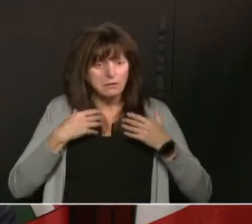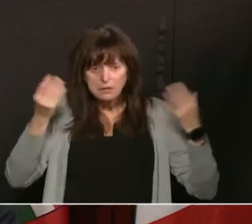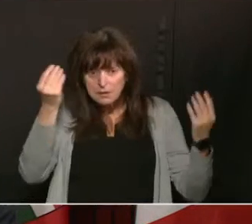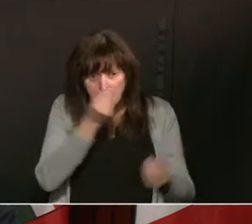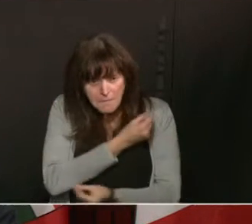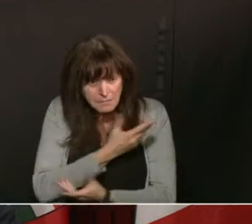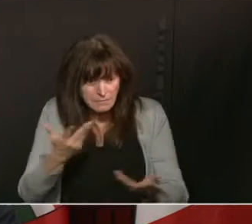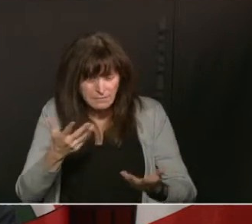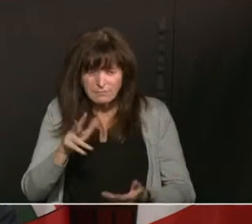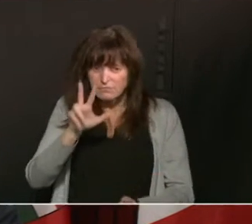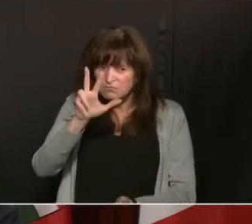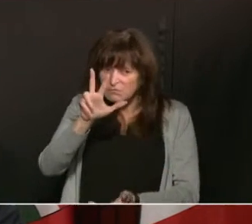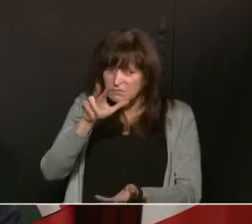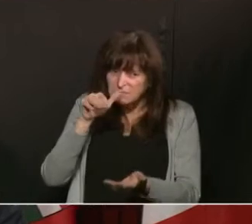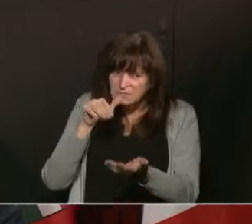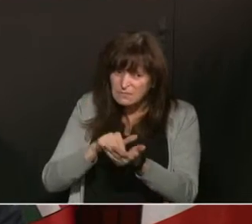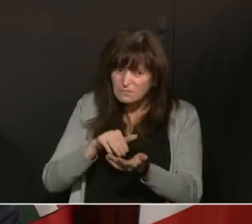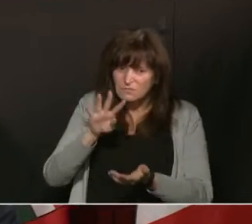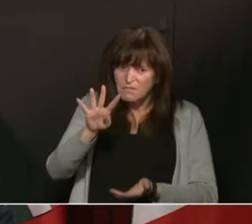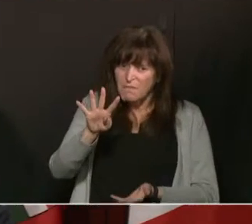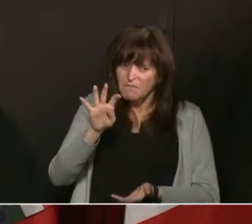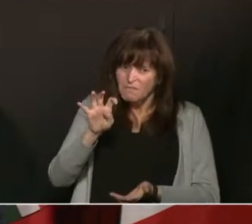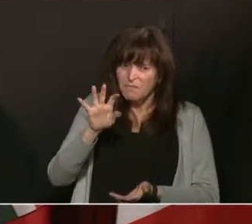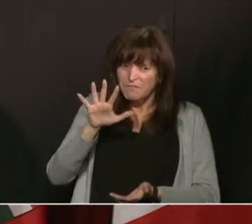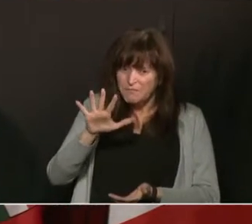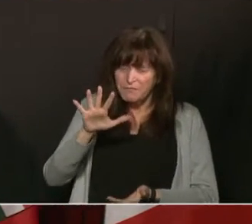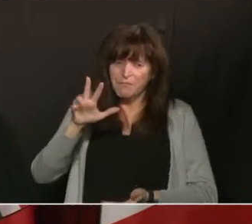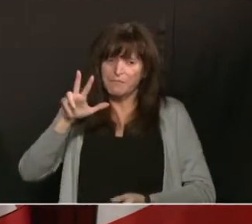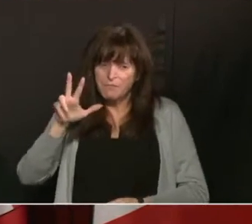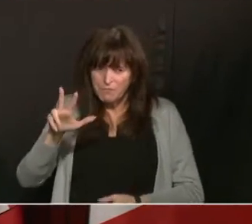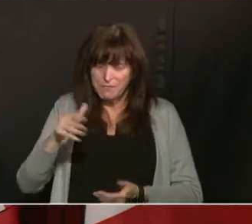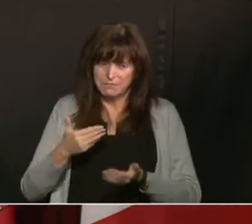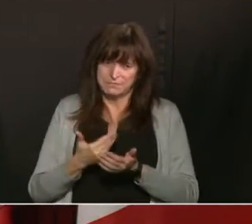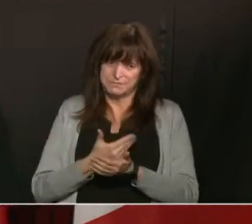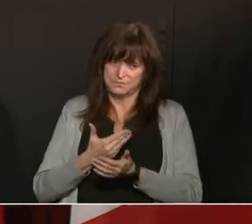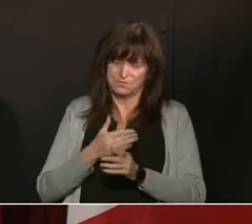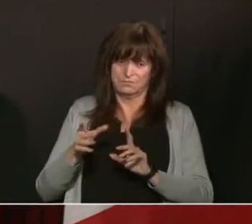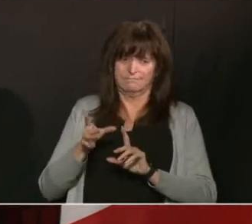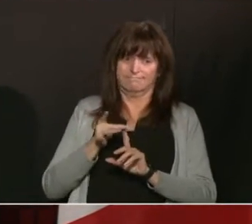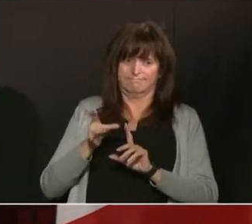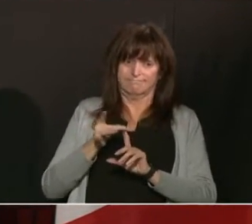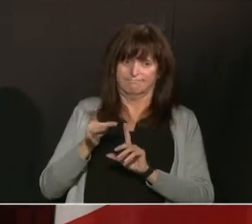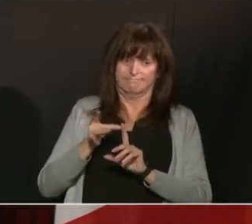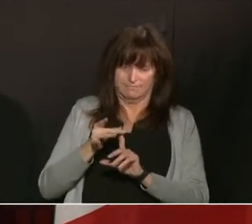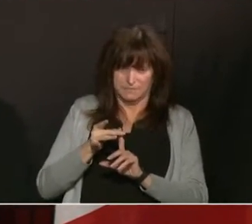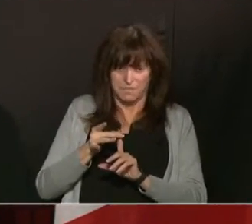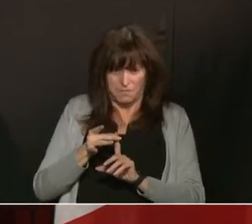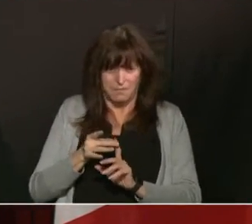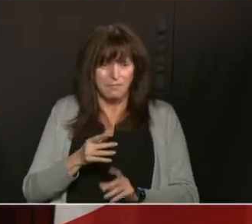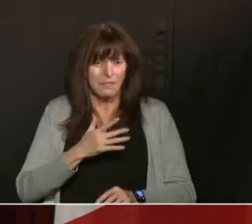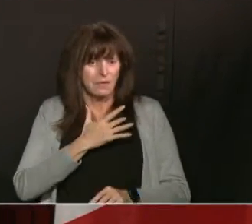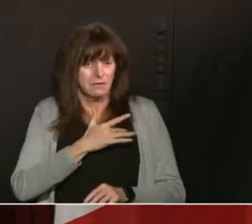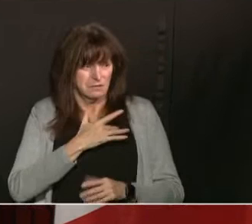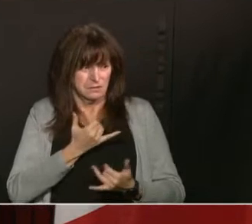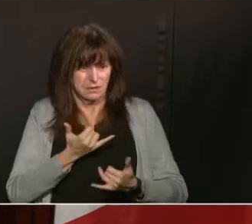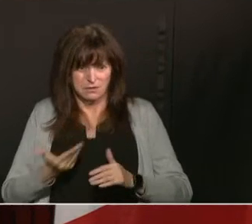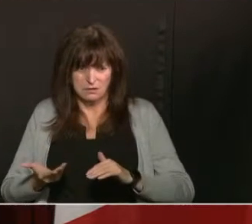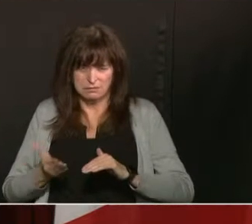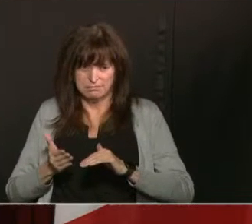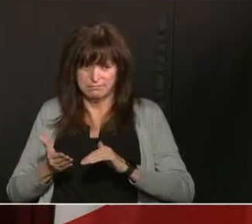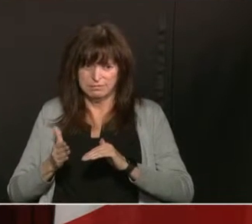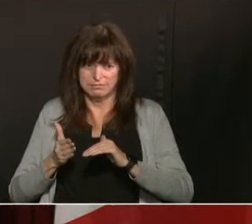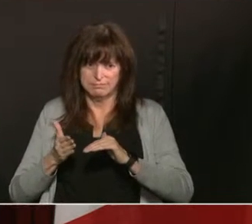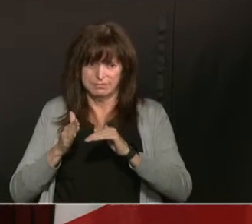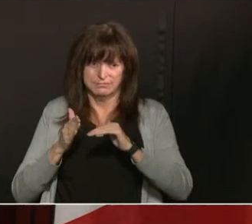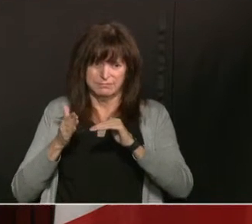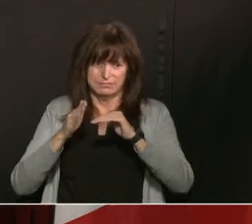3,453 cases of COVID-19, and our provincial weekly cases incidence rate is 112 cases per